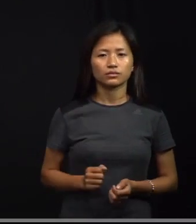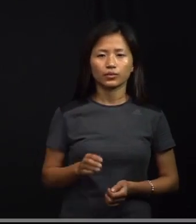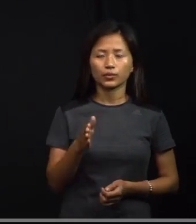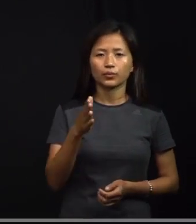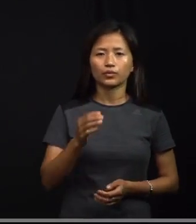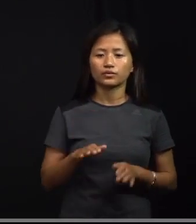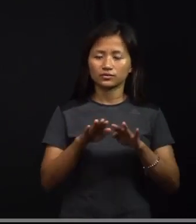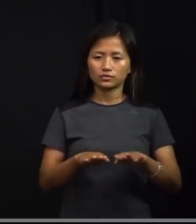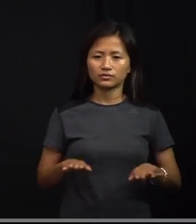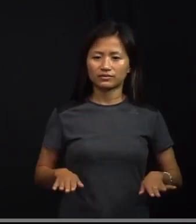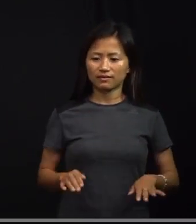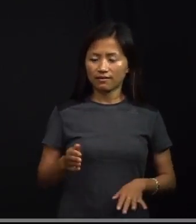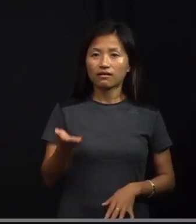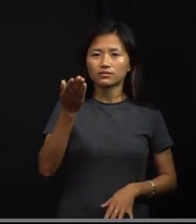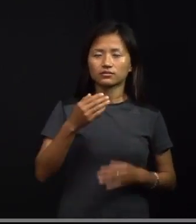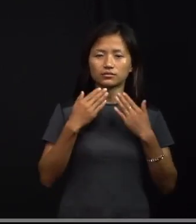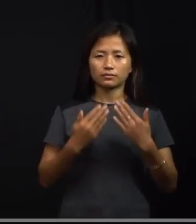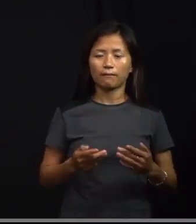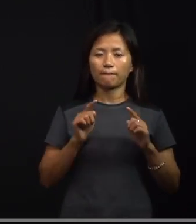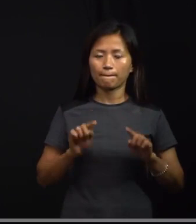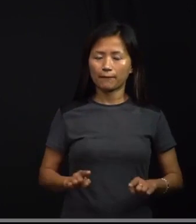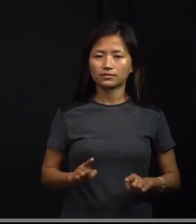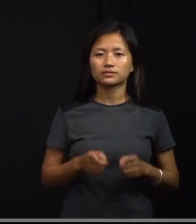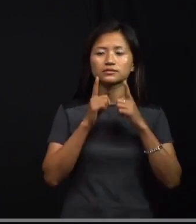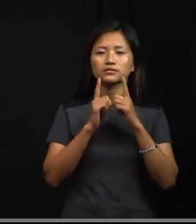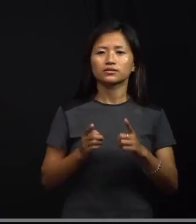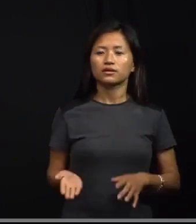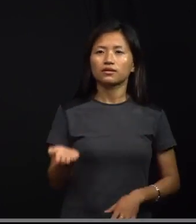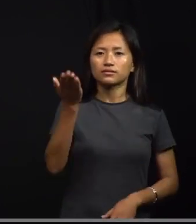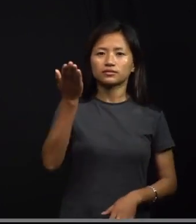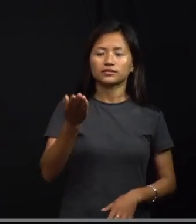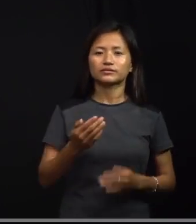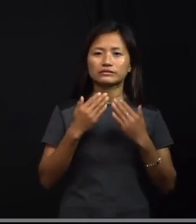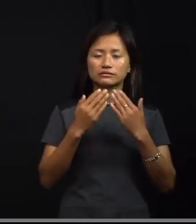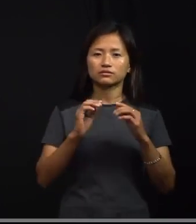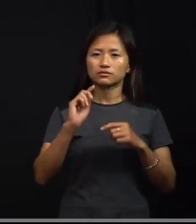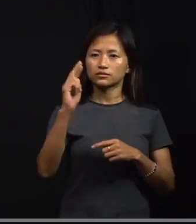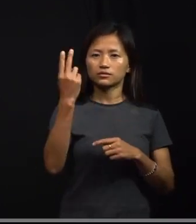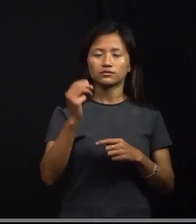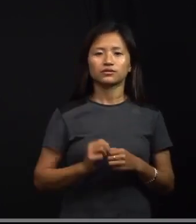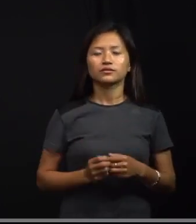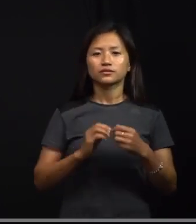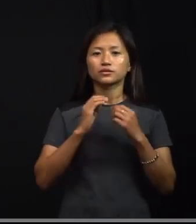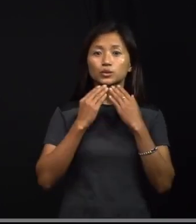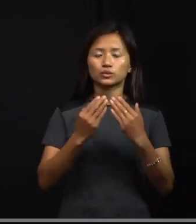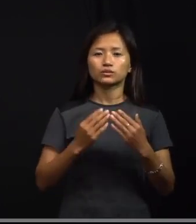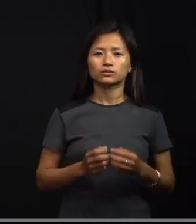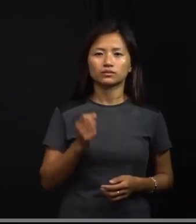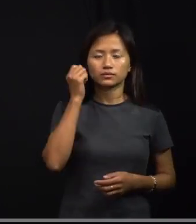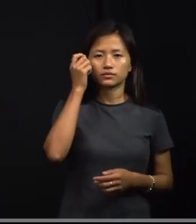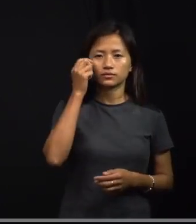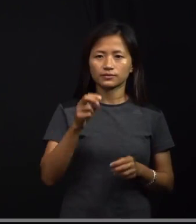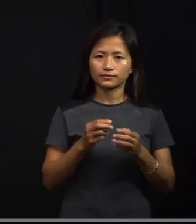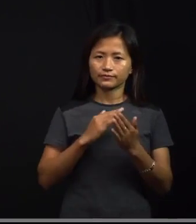a student of high school, but you are a higher secondary student. So just like that, your mind, your understanding should